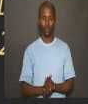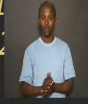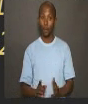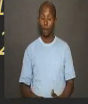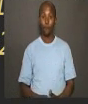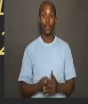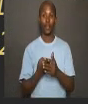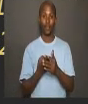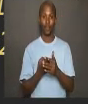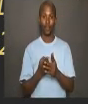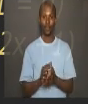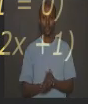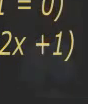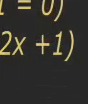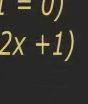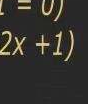Begin.